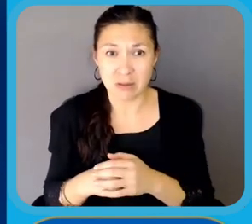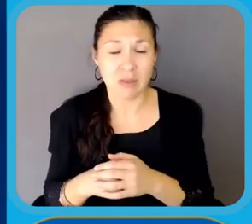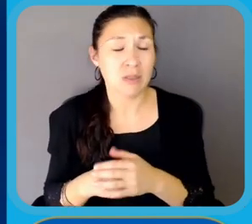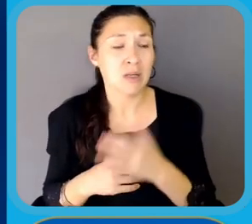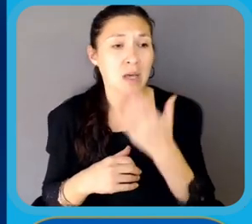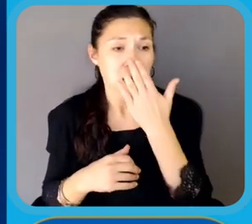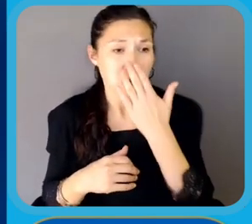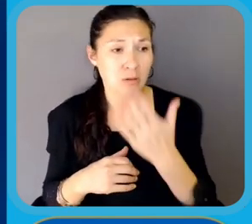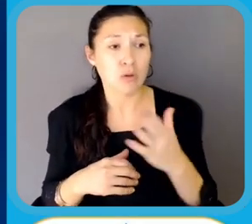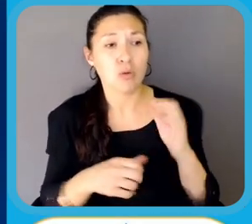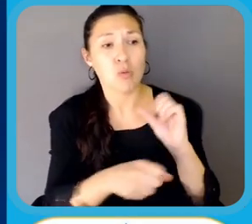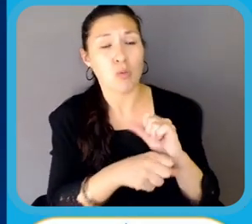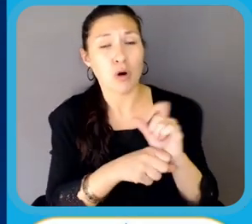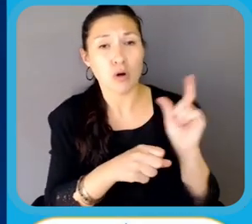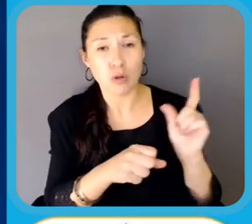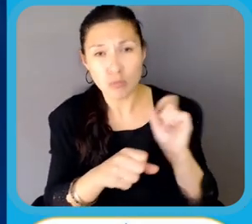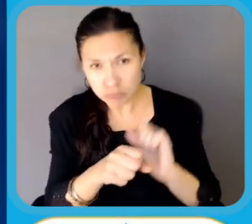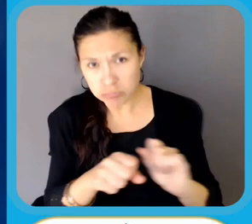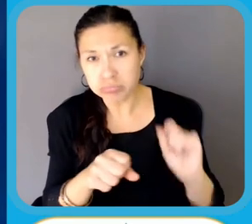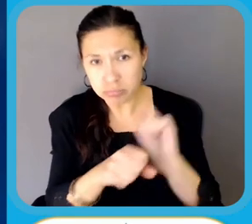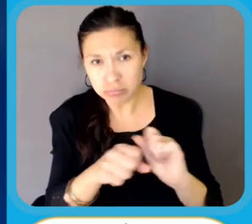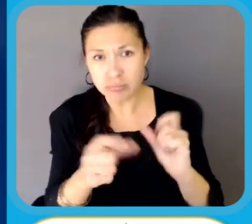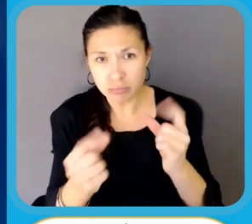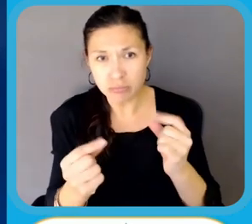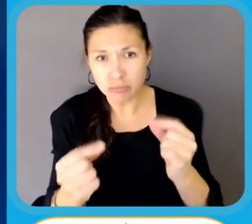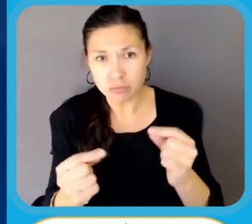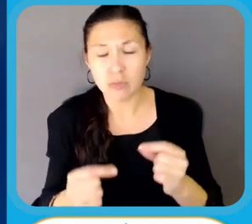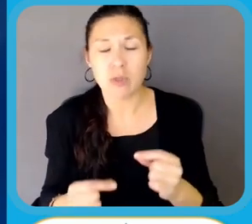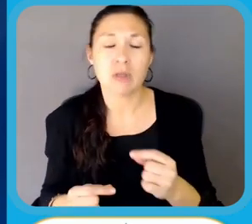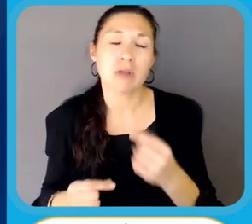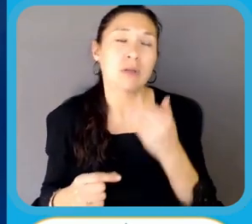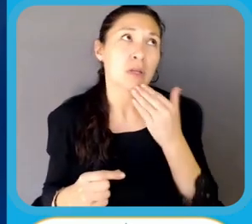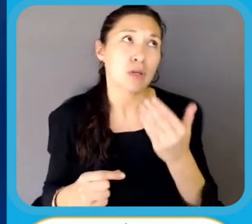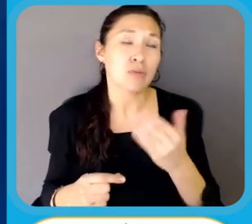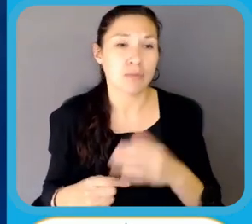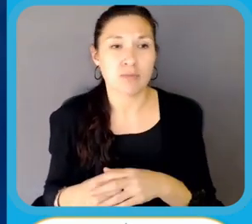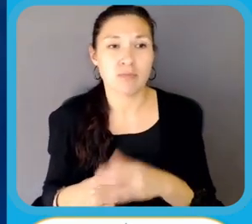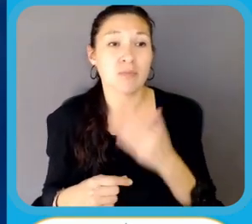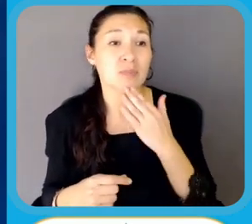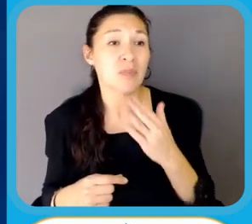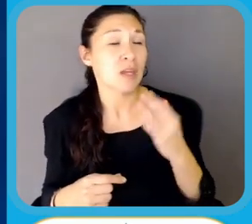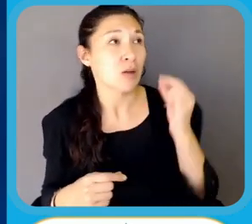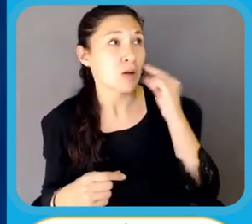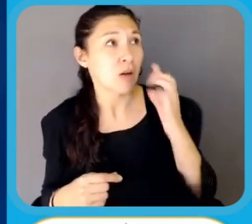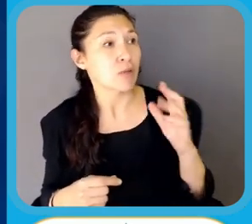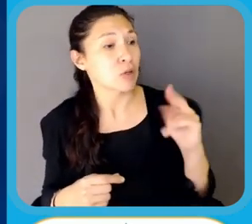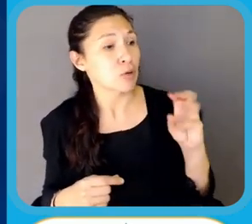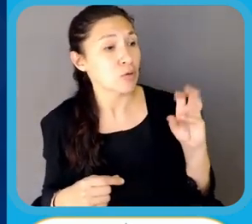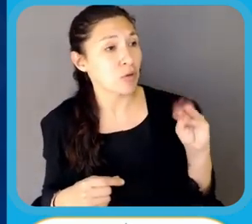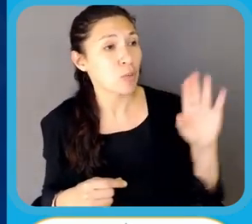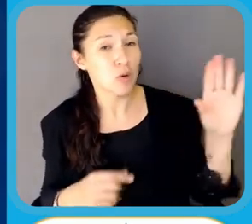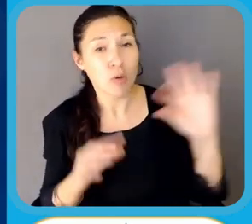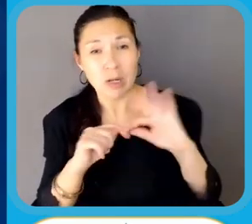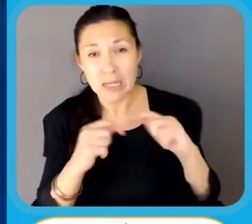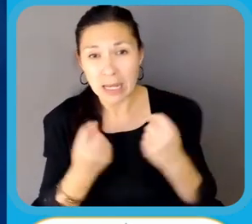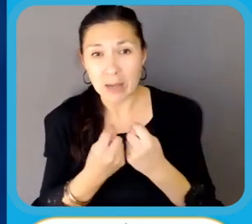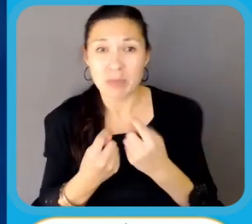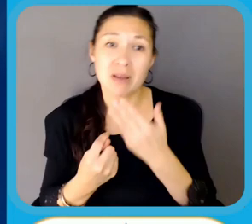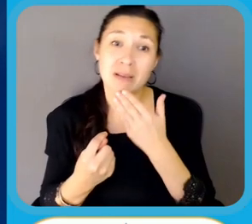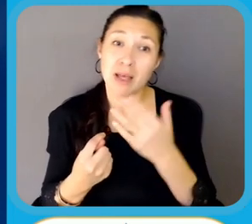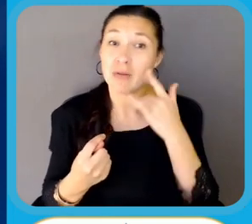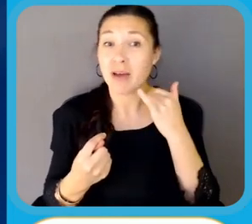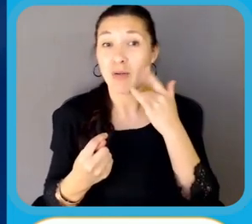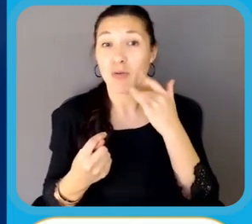work that you've put in, and we just want to say thank you for that. Thank you, Governor Newsom. Thank you to your team. Thank you, California.